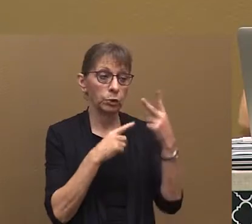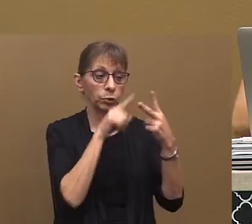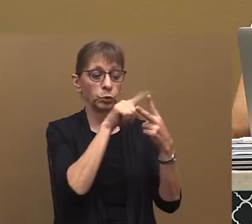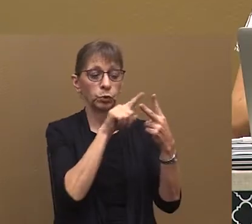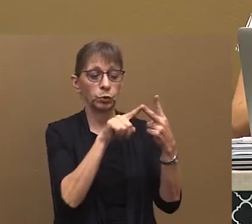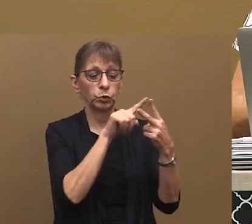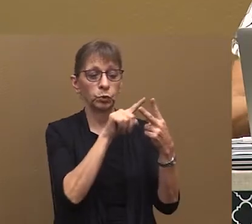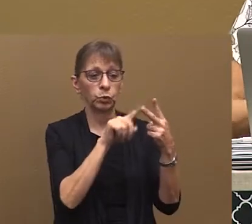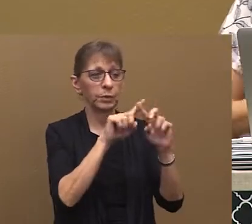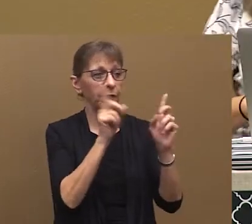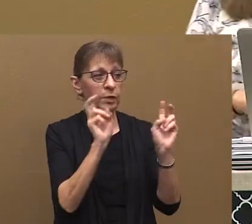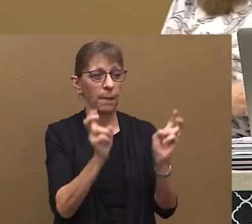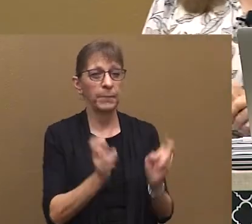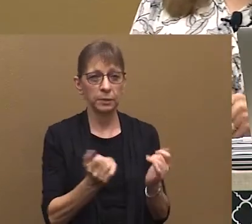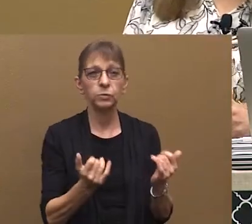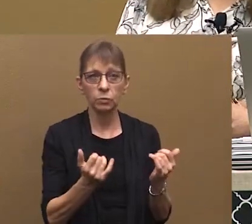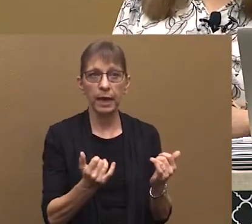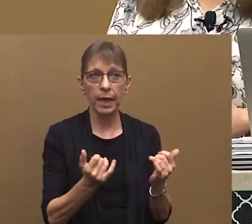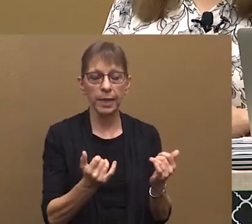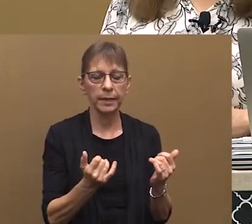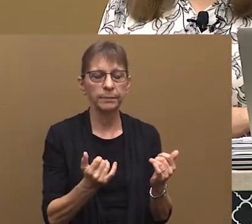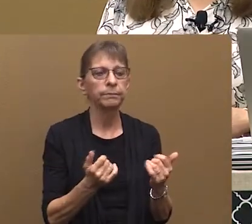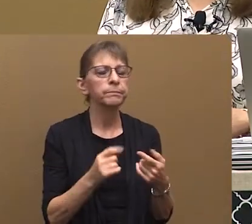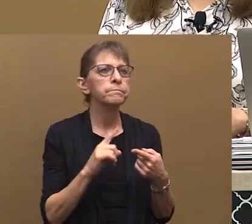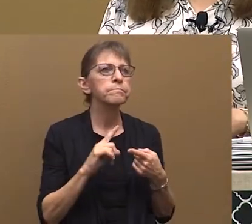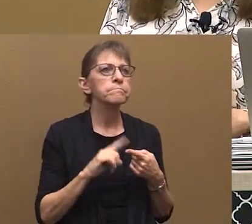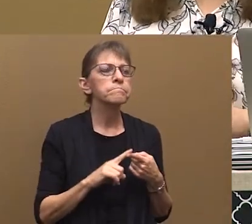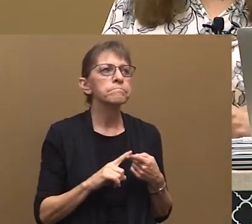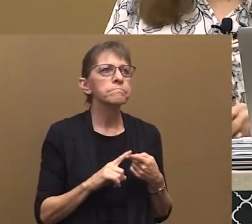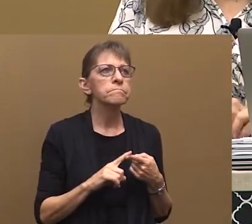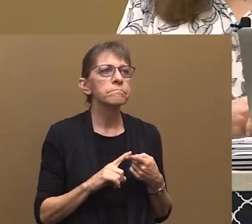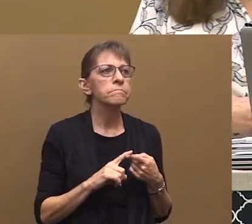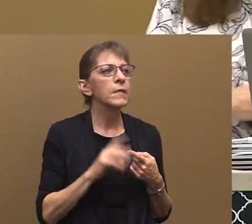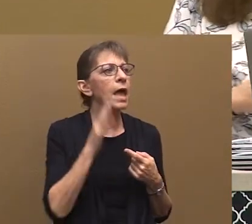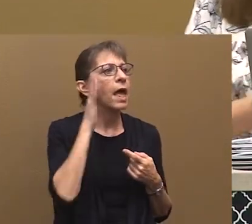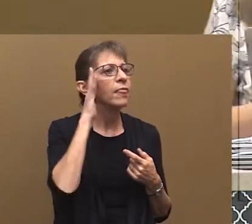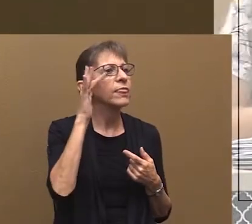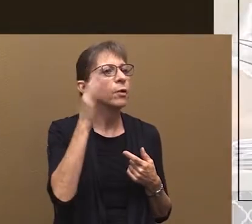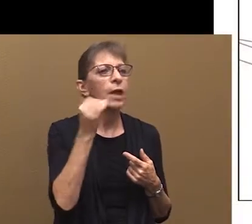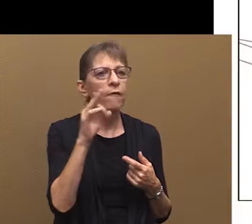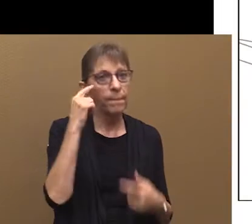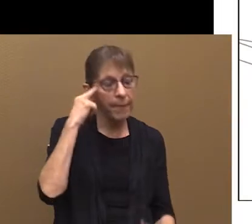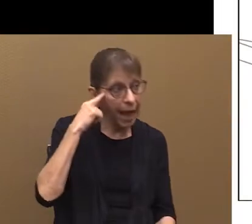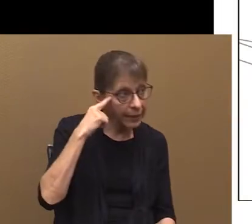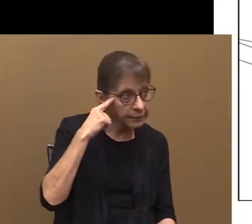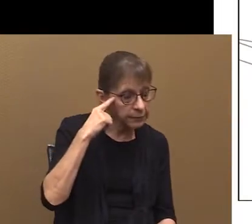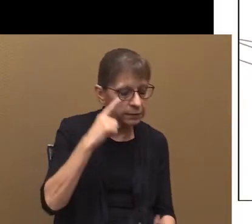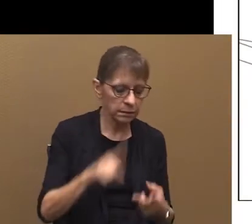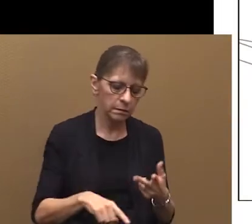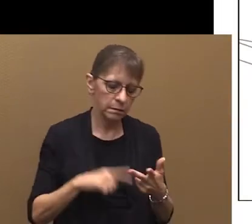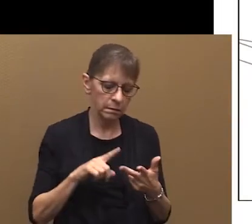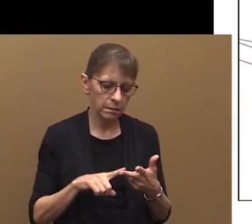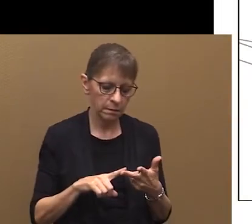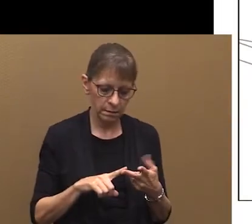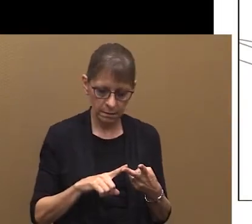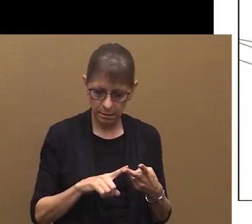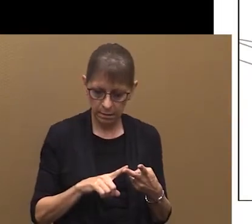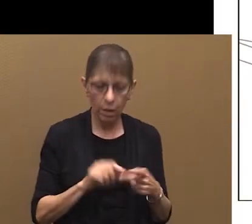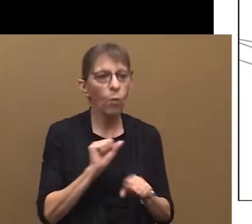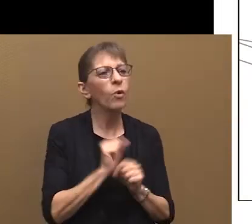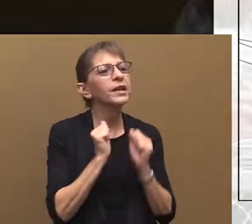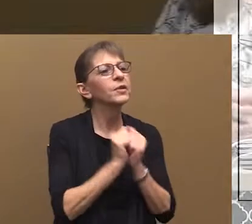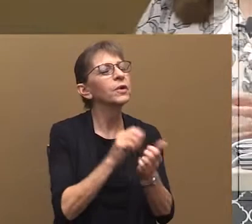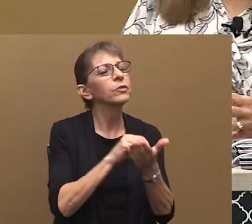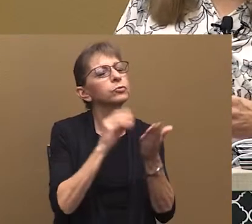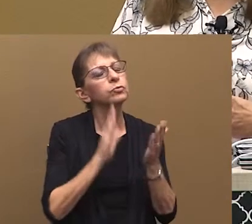two different topics today. I'm going to talk about theory of mind and also